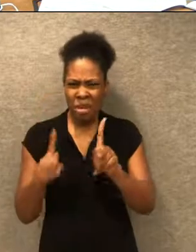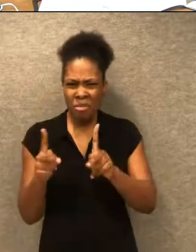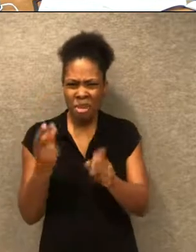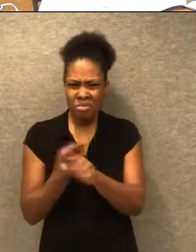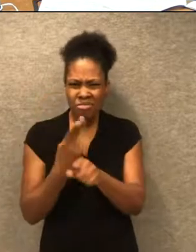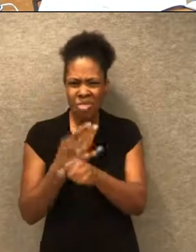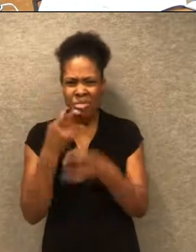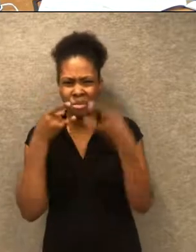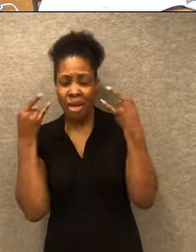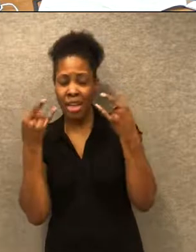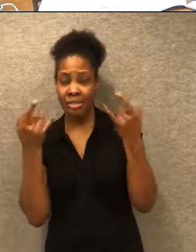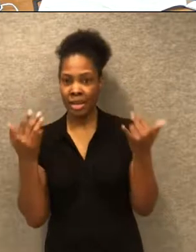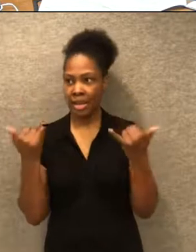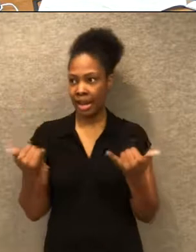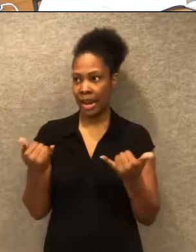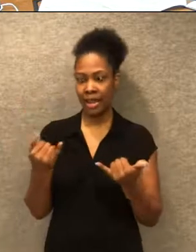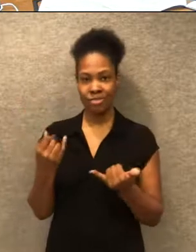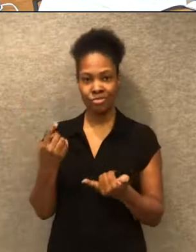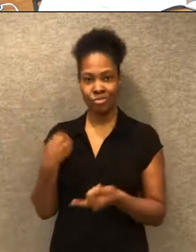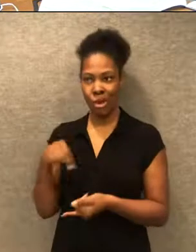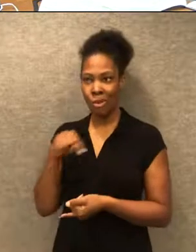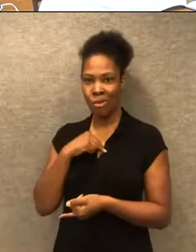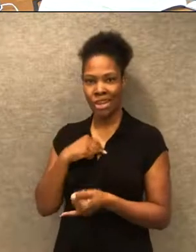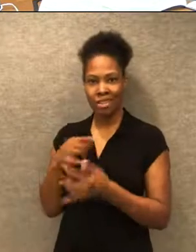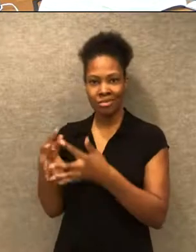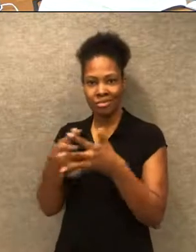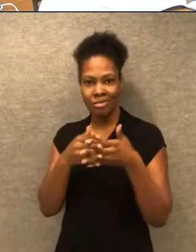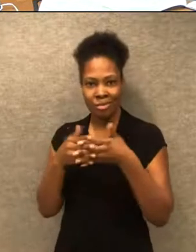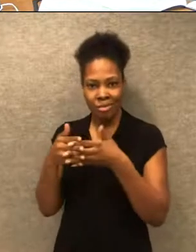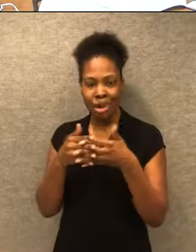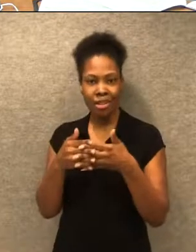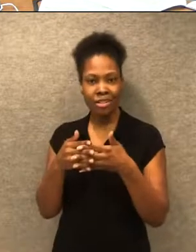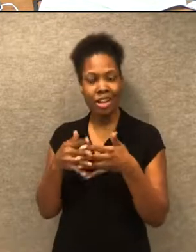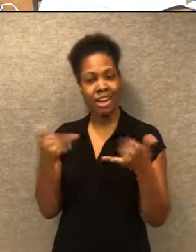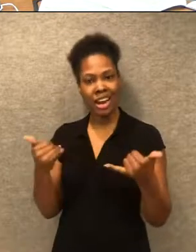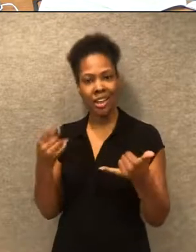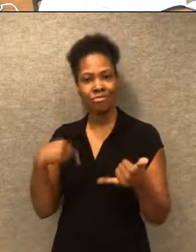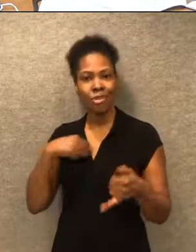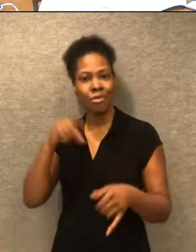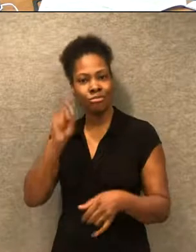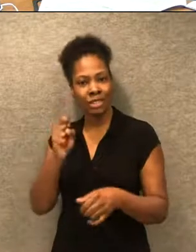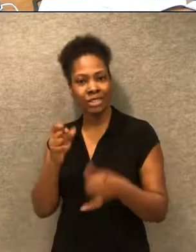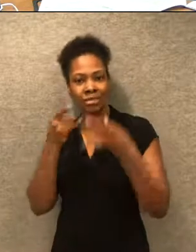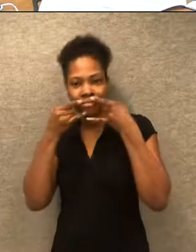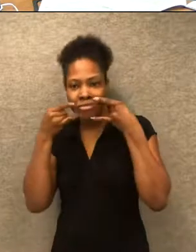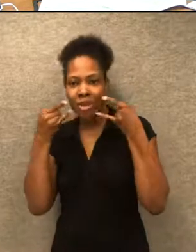And here we go in the U.S. Now we have to wear masks.